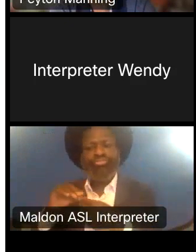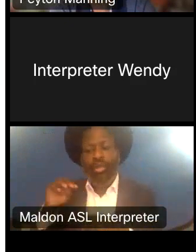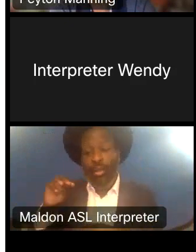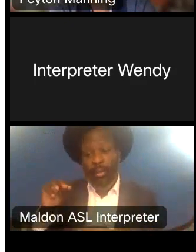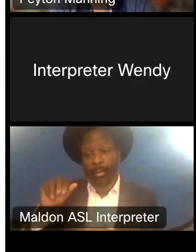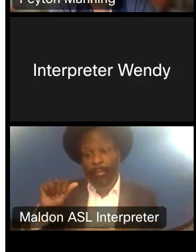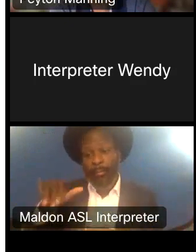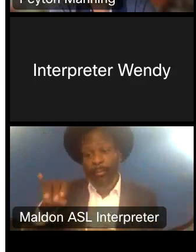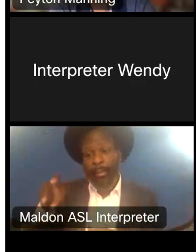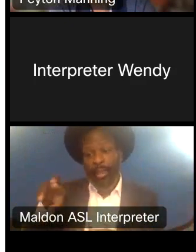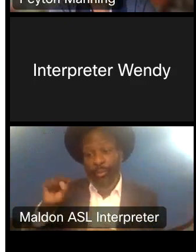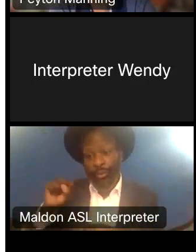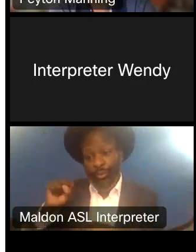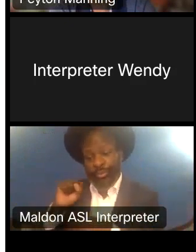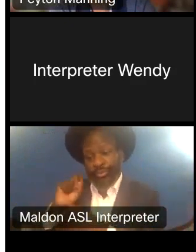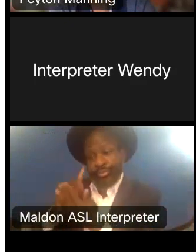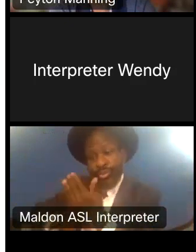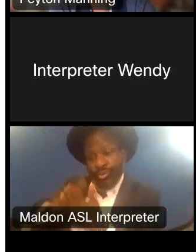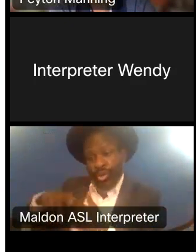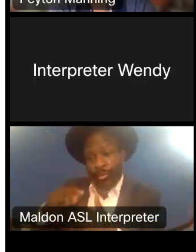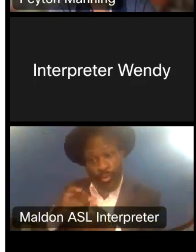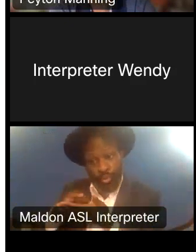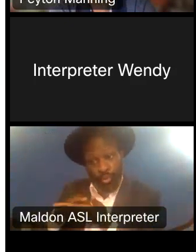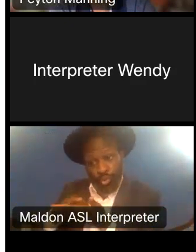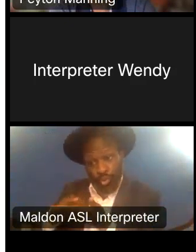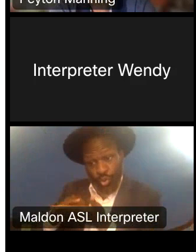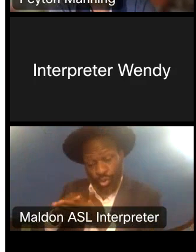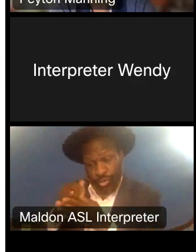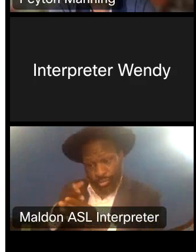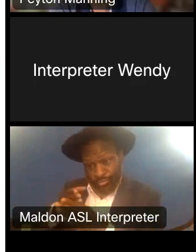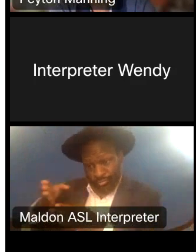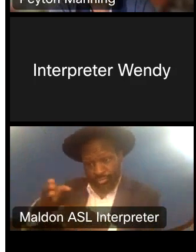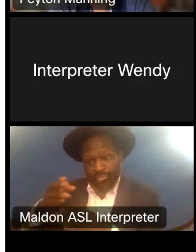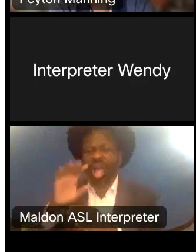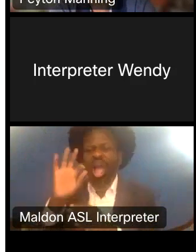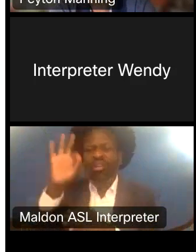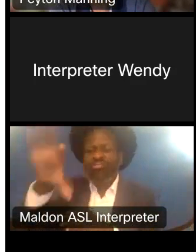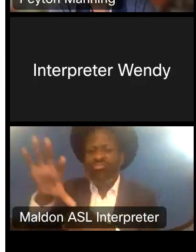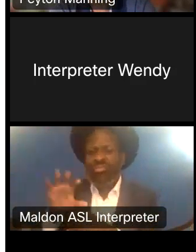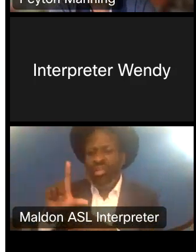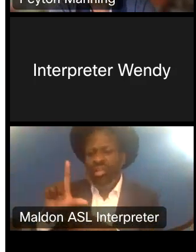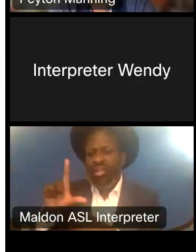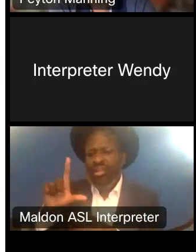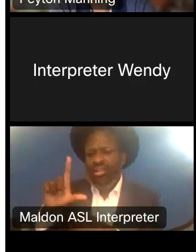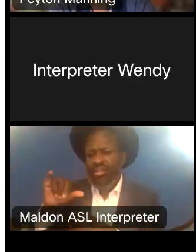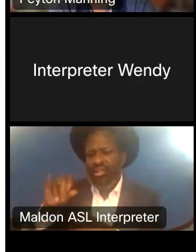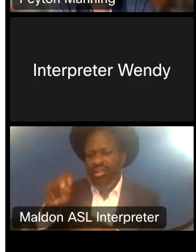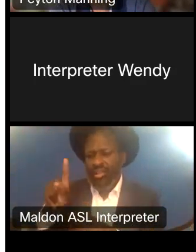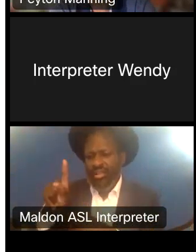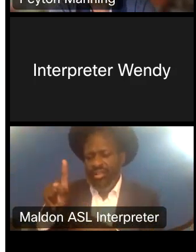New York Avenue, and I shared a link up here as well that's part of the